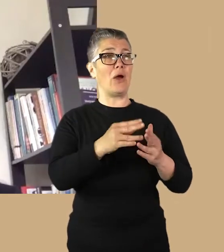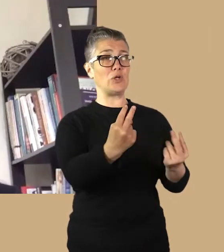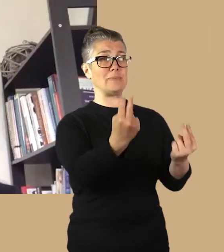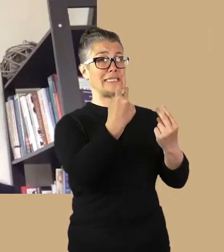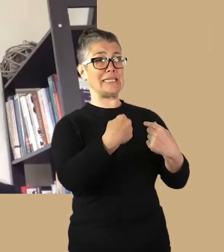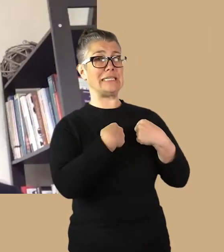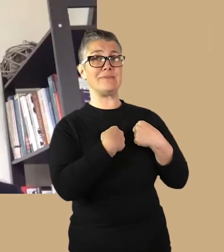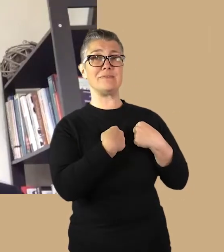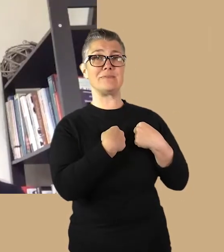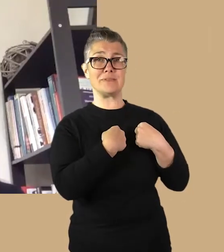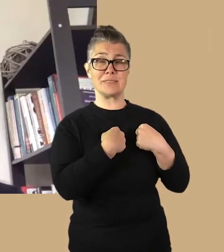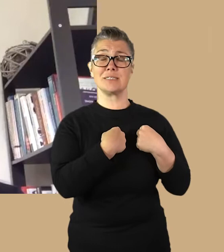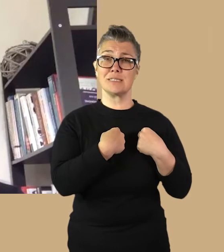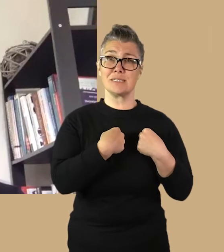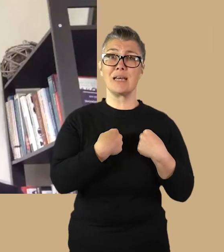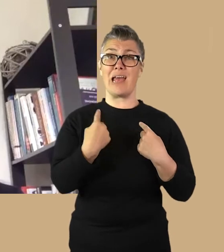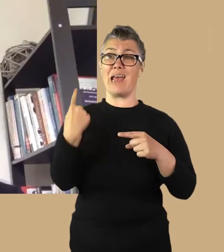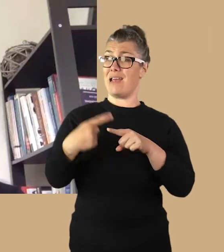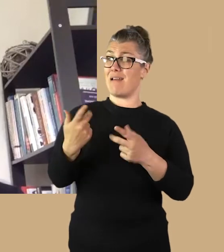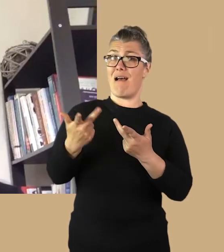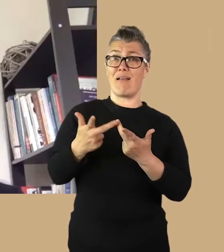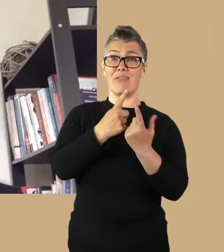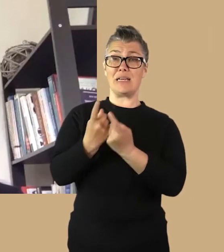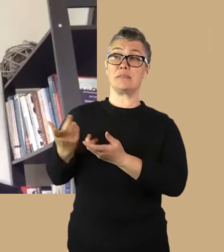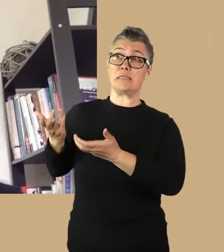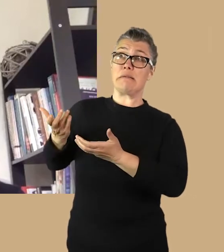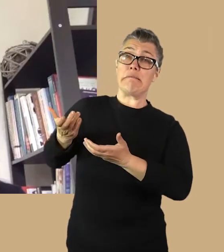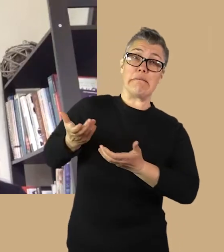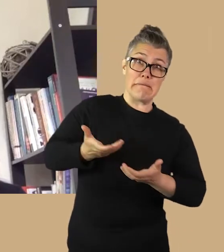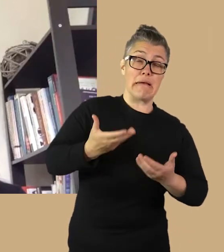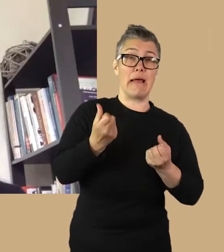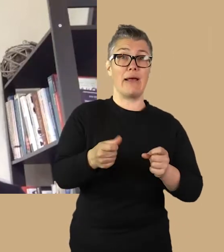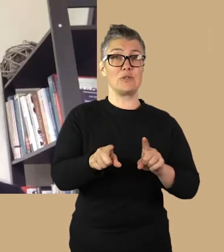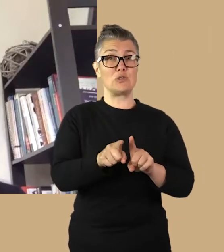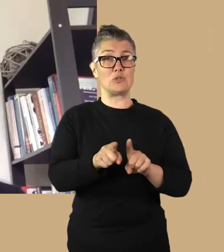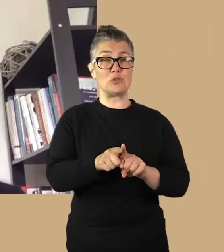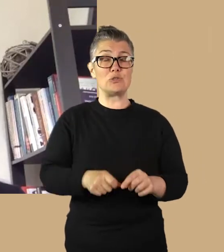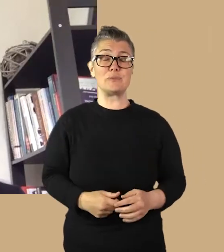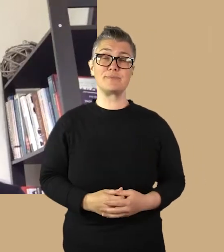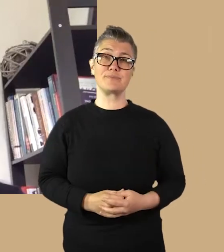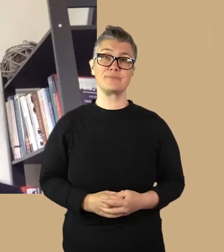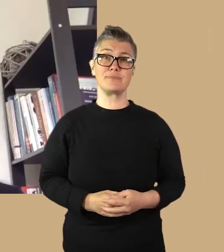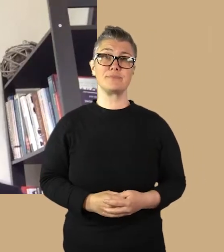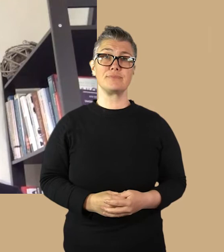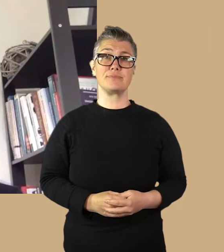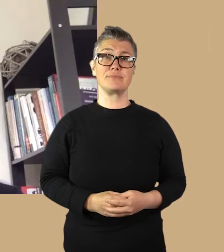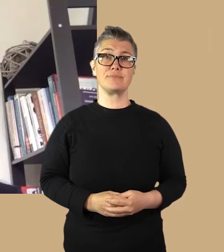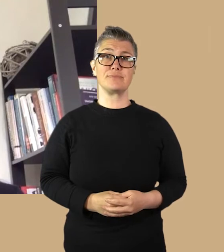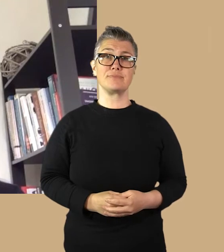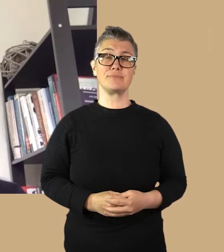definitely carried too, along with all the other things that they're battling. And then the fact